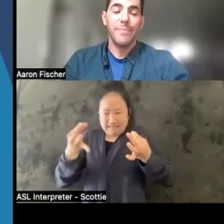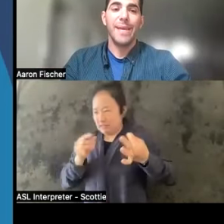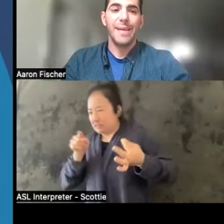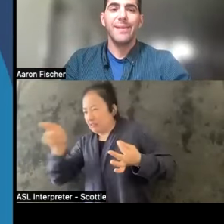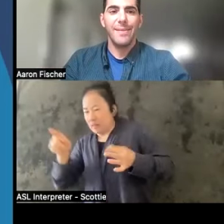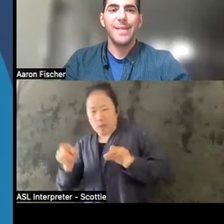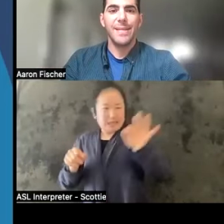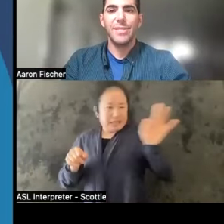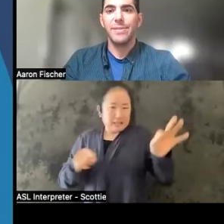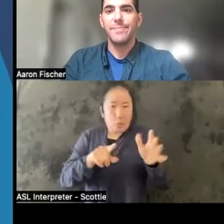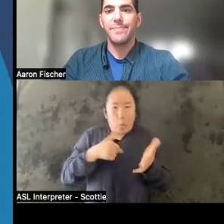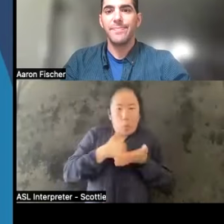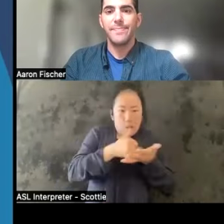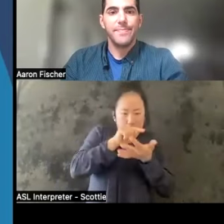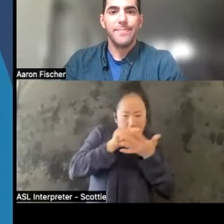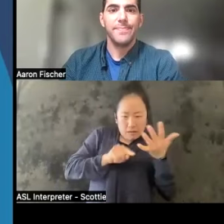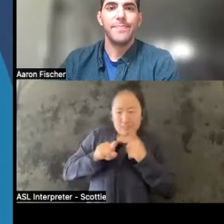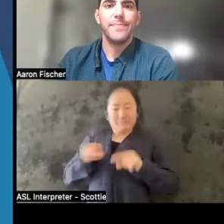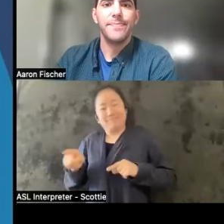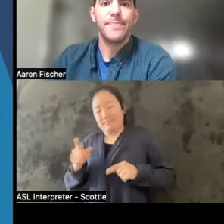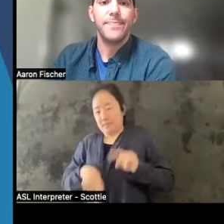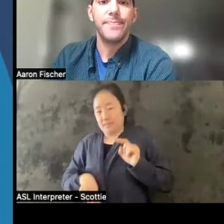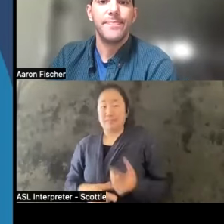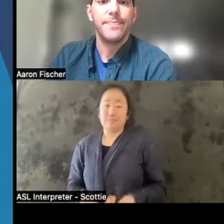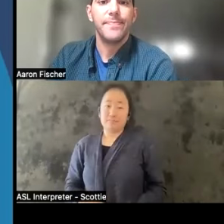but it's an issue.